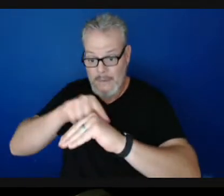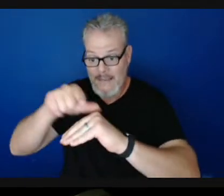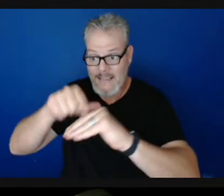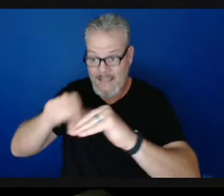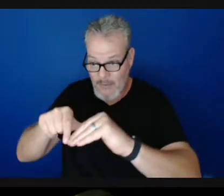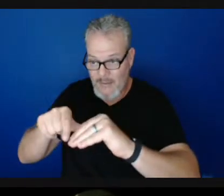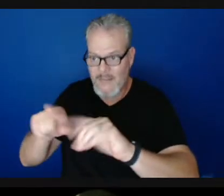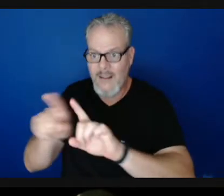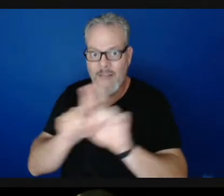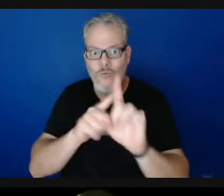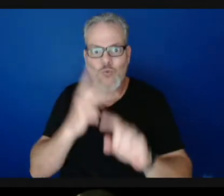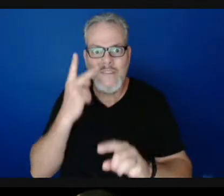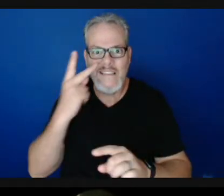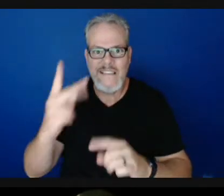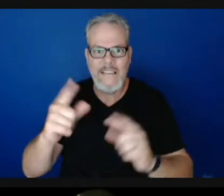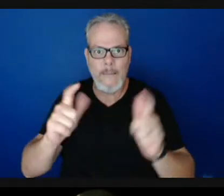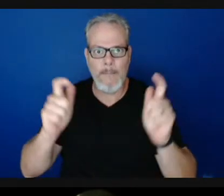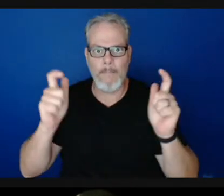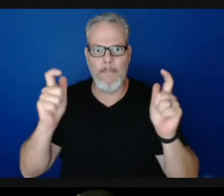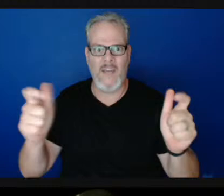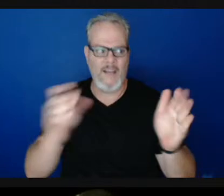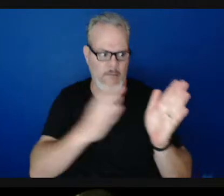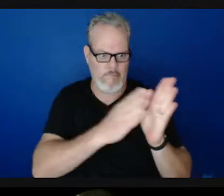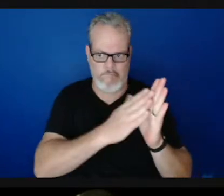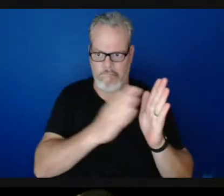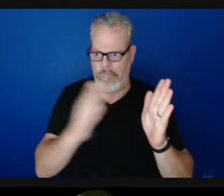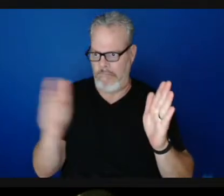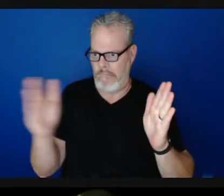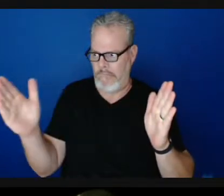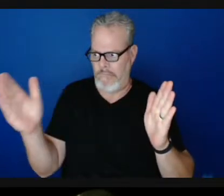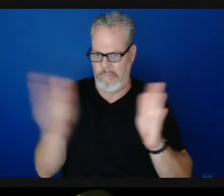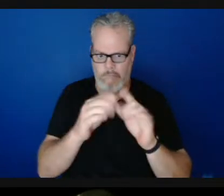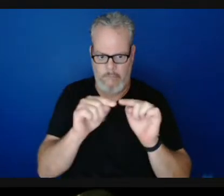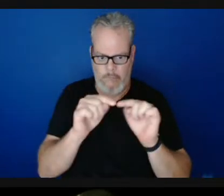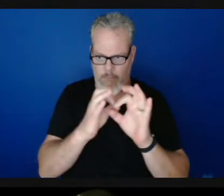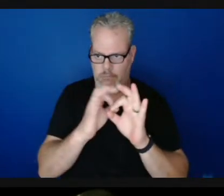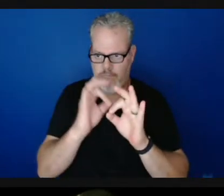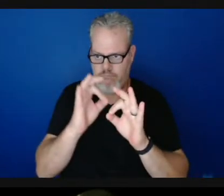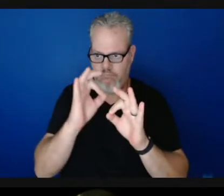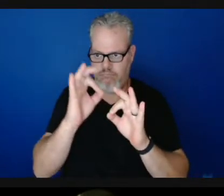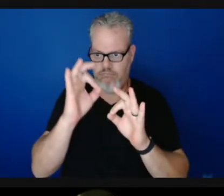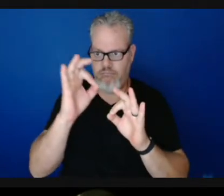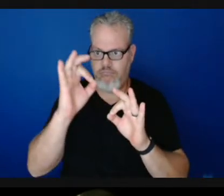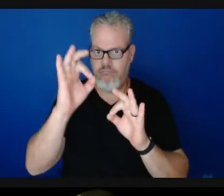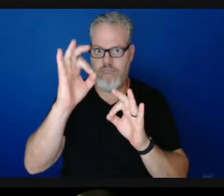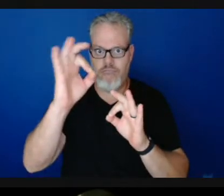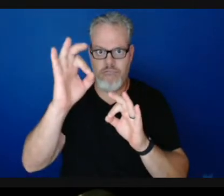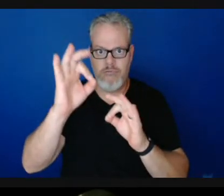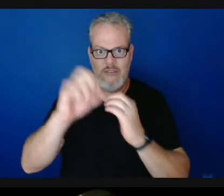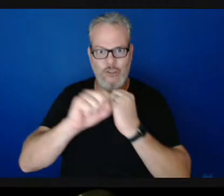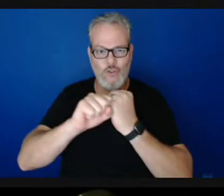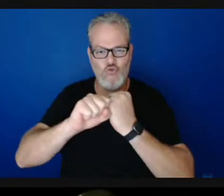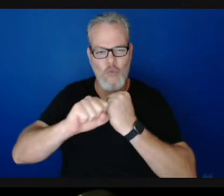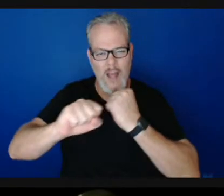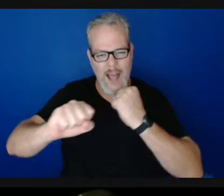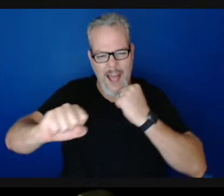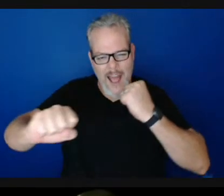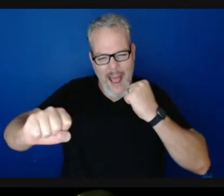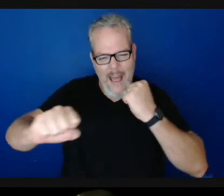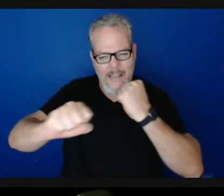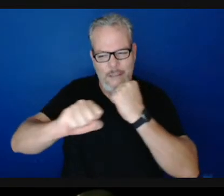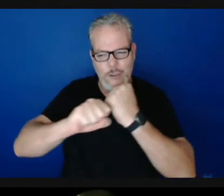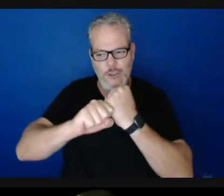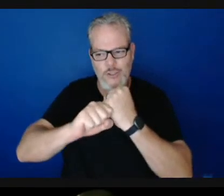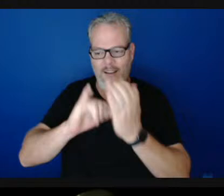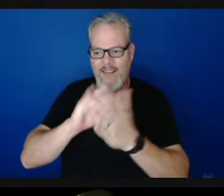big stretching right here of the summit length. So we got as big